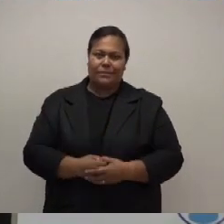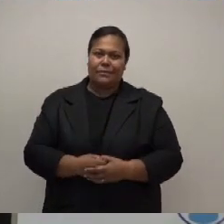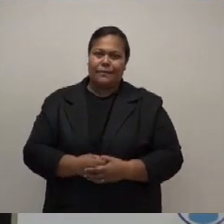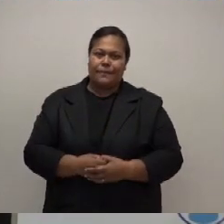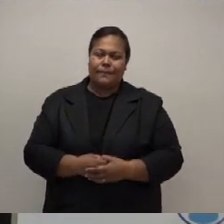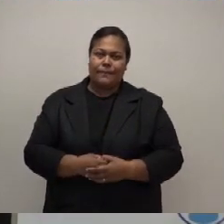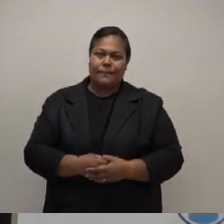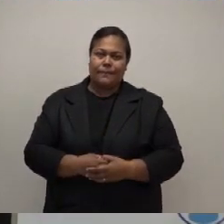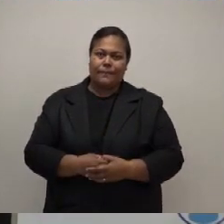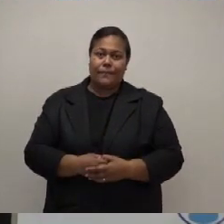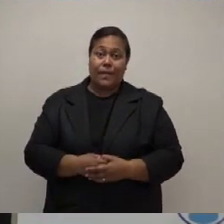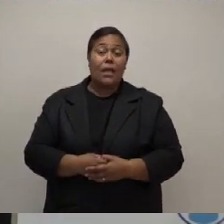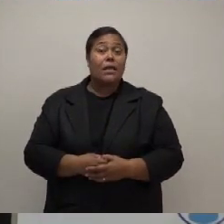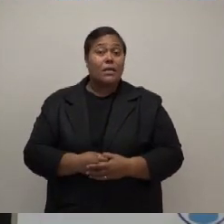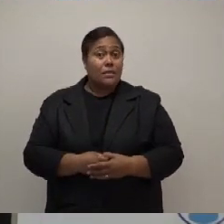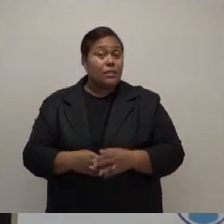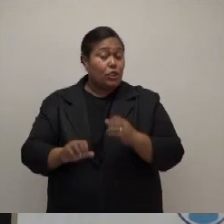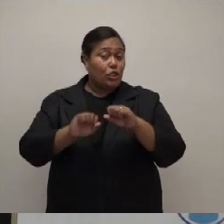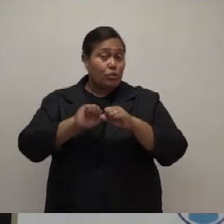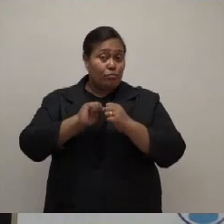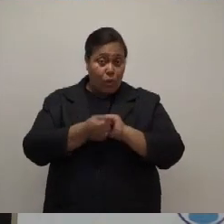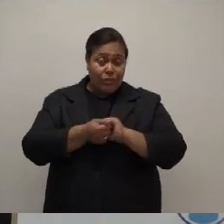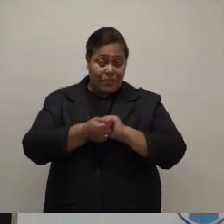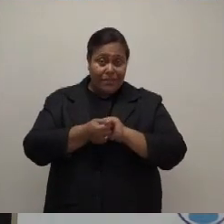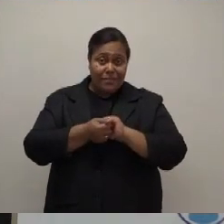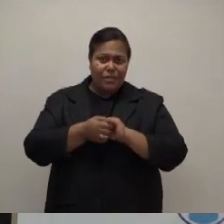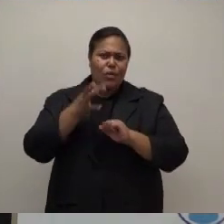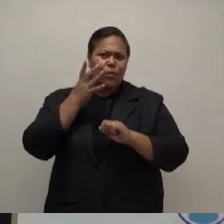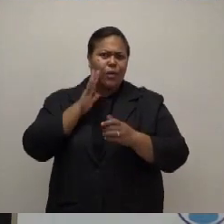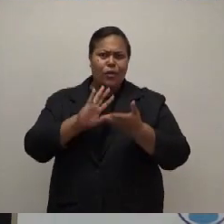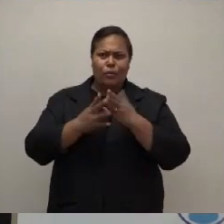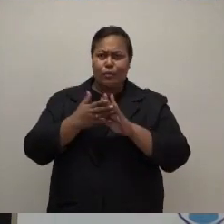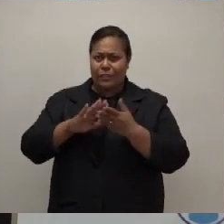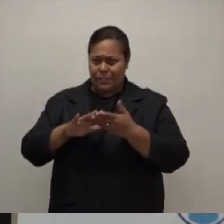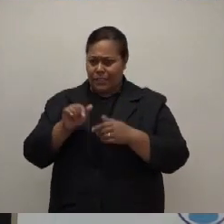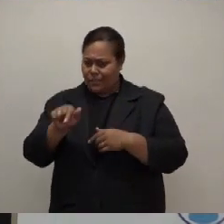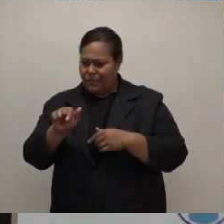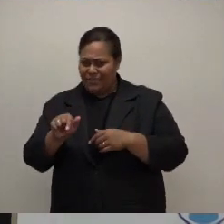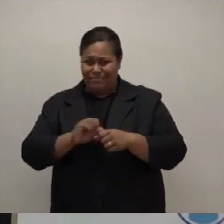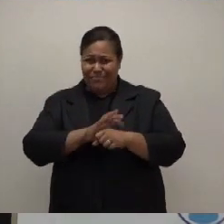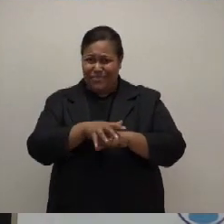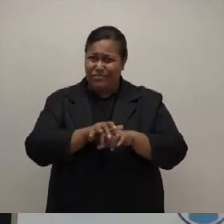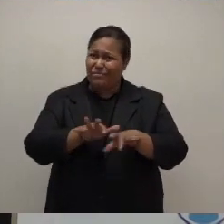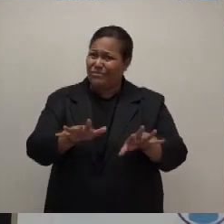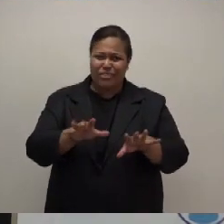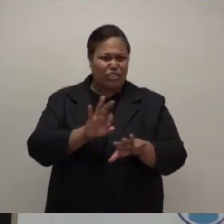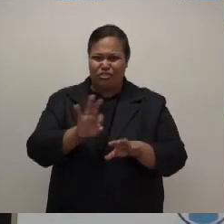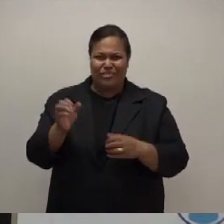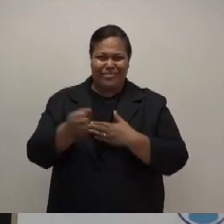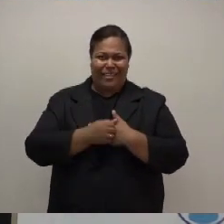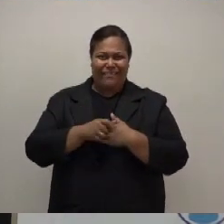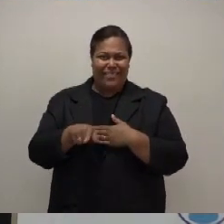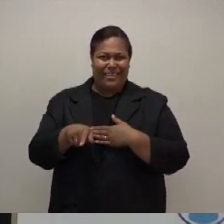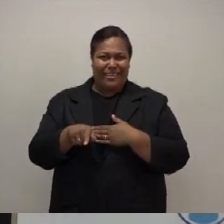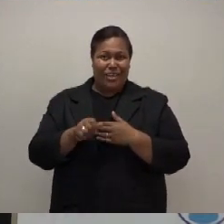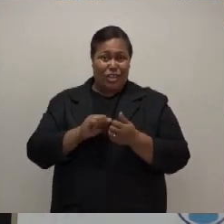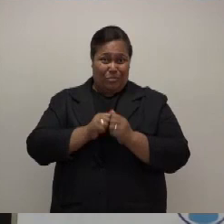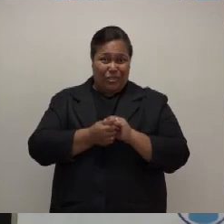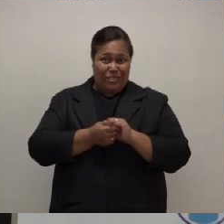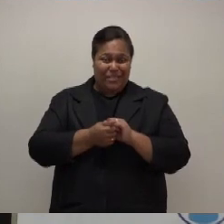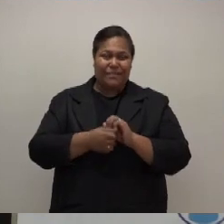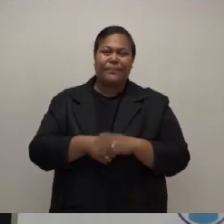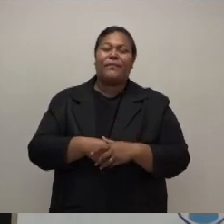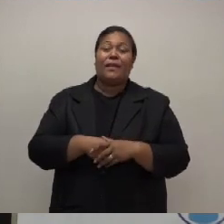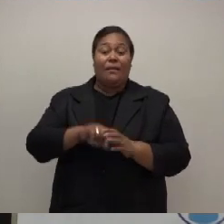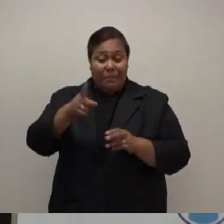Contact sports simply weren't safe when community-based transmission posed a threat. With Fiji's outbreak